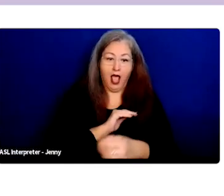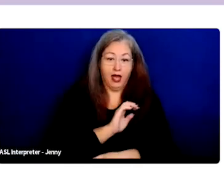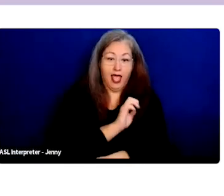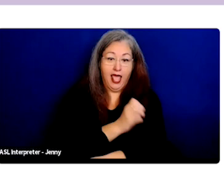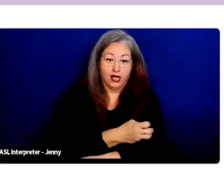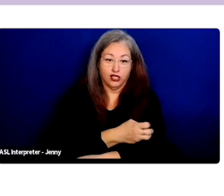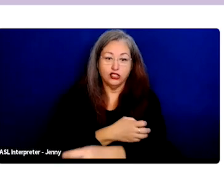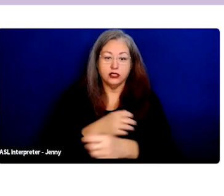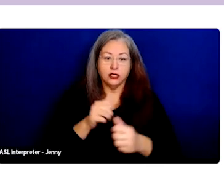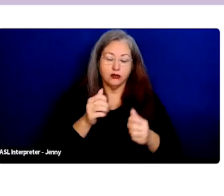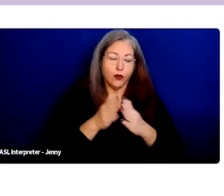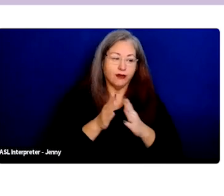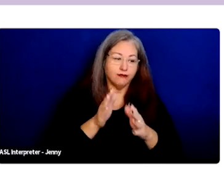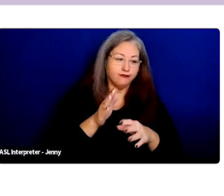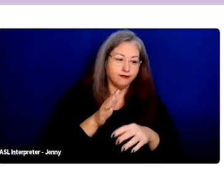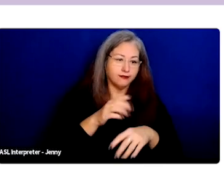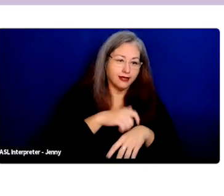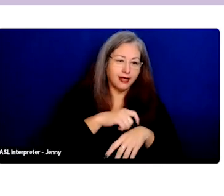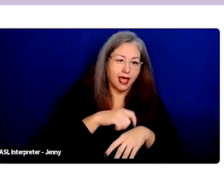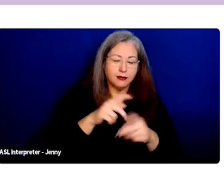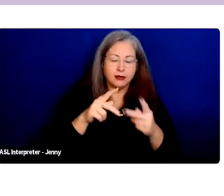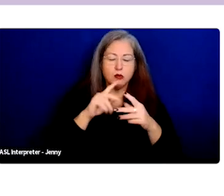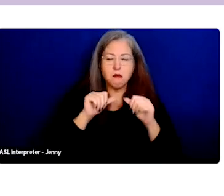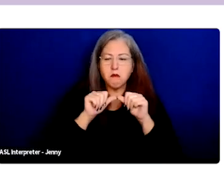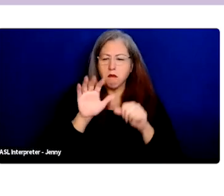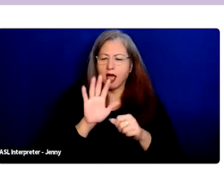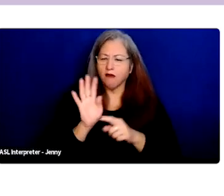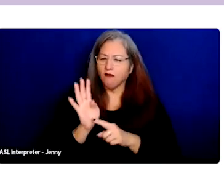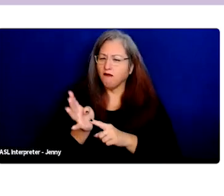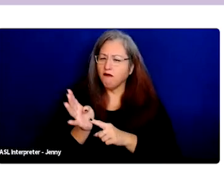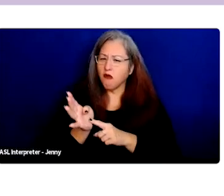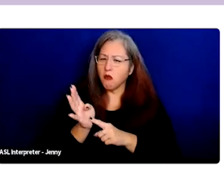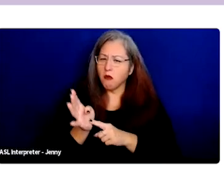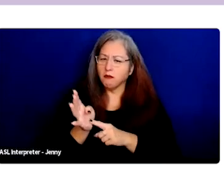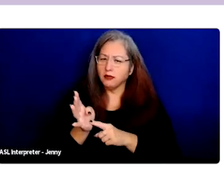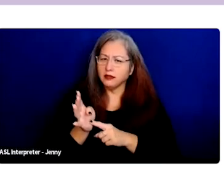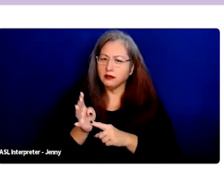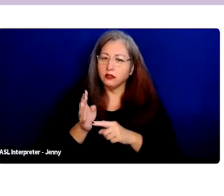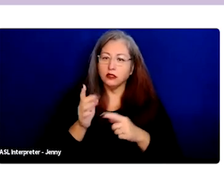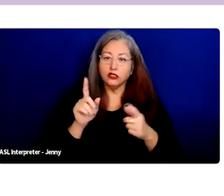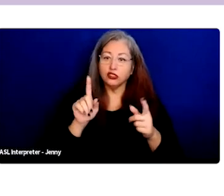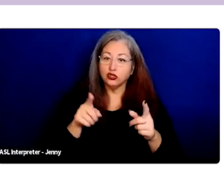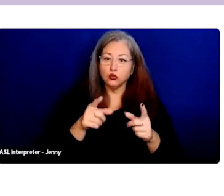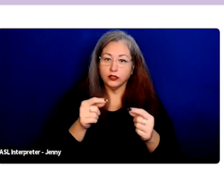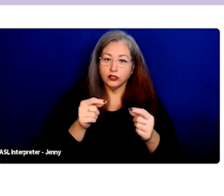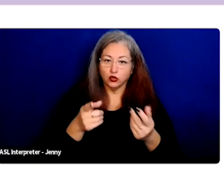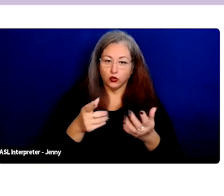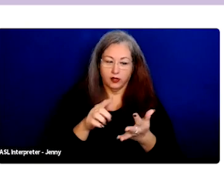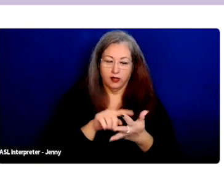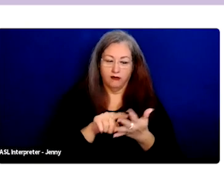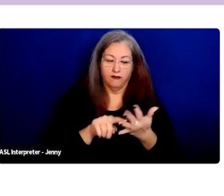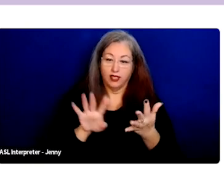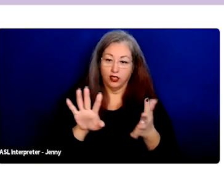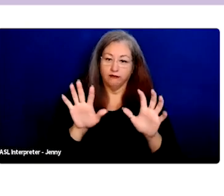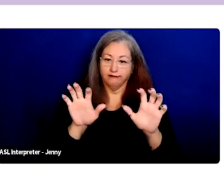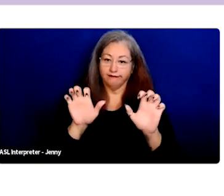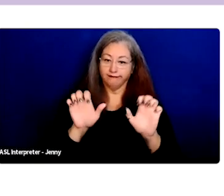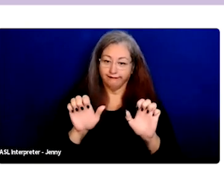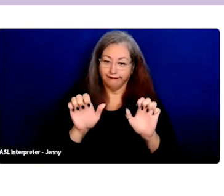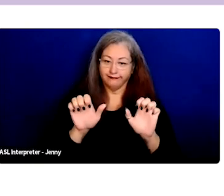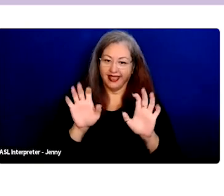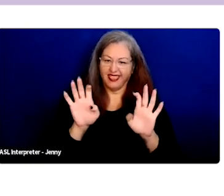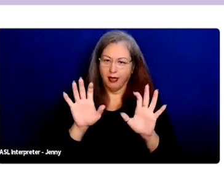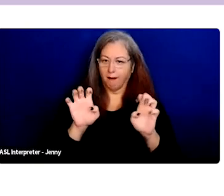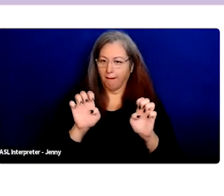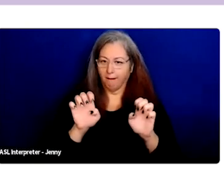time and space. And we're going to do this for about 4 minutes. So we're just going to, You're going to curl your forefingers in and draw the thumb in,